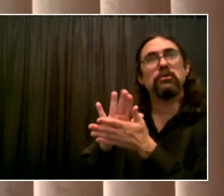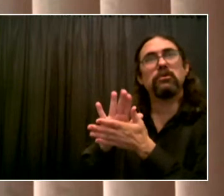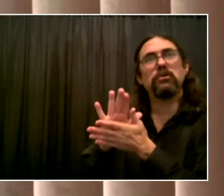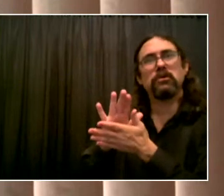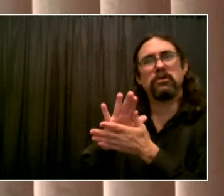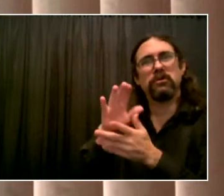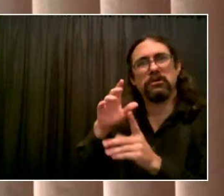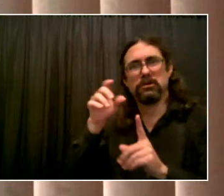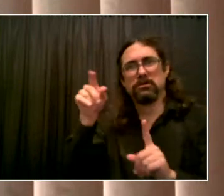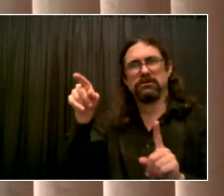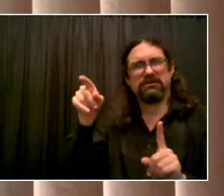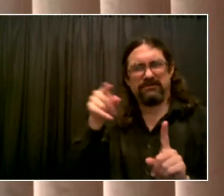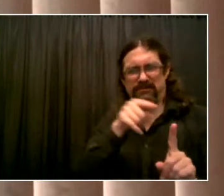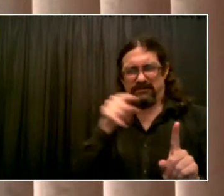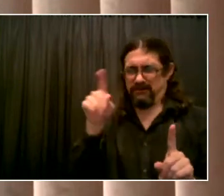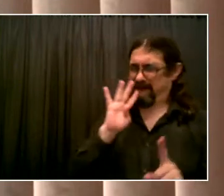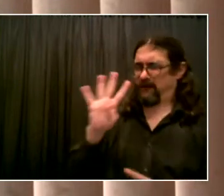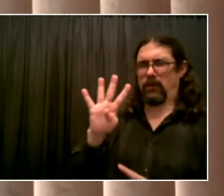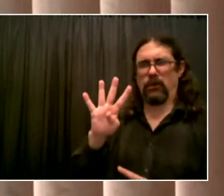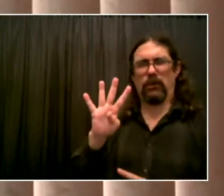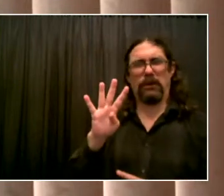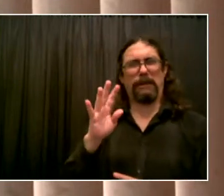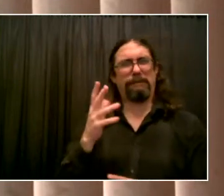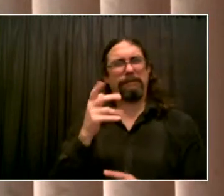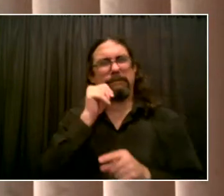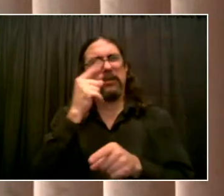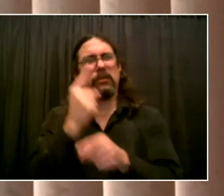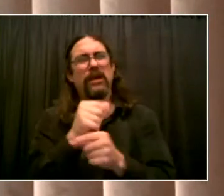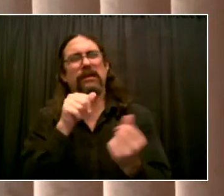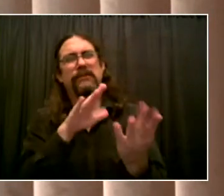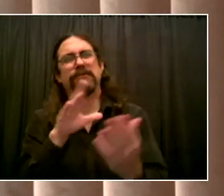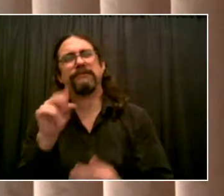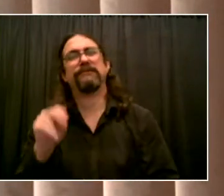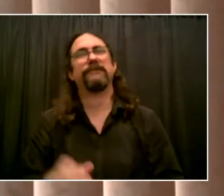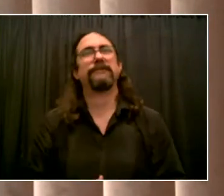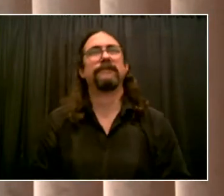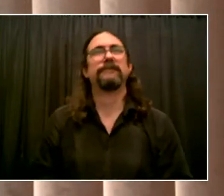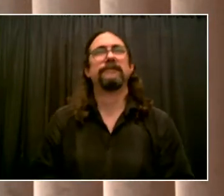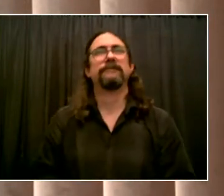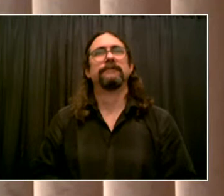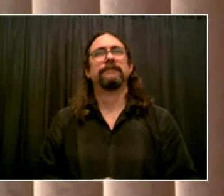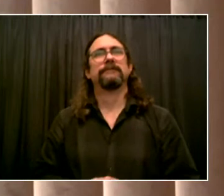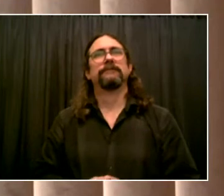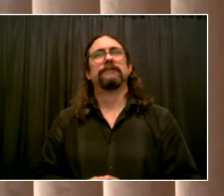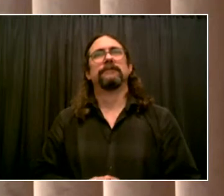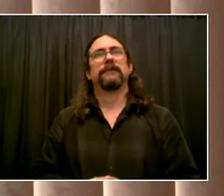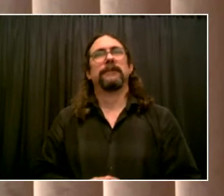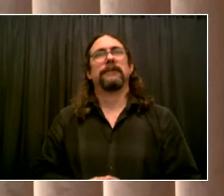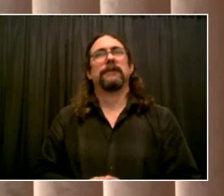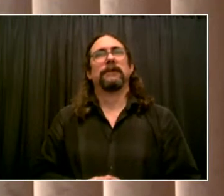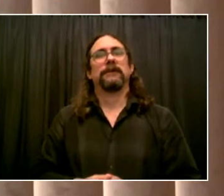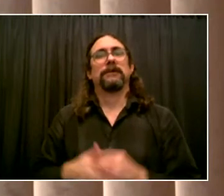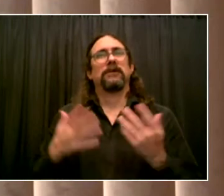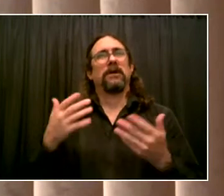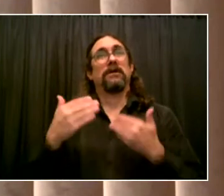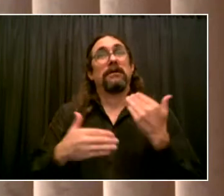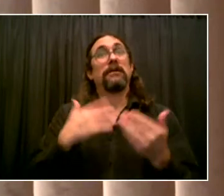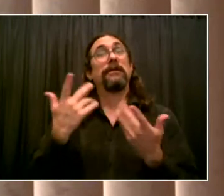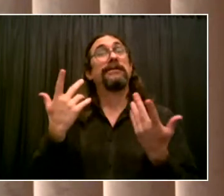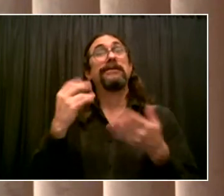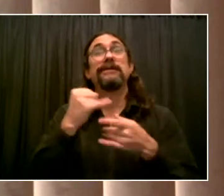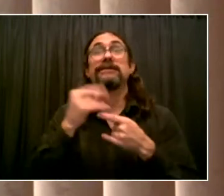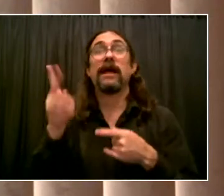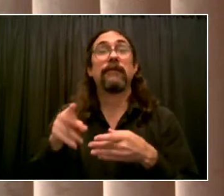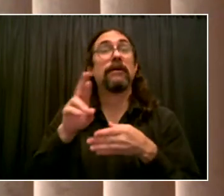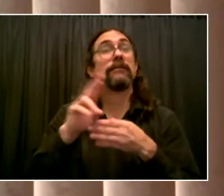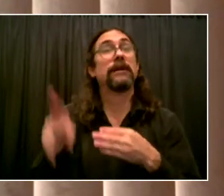resulted actually in many districts, particularly communities of color, losing a lot of key programs in their communities. So we need to build a program that actually